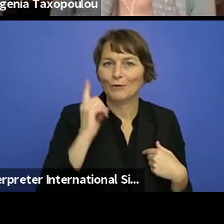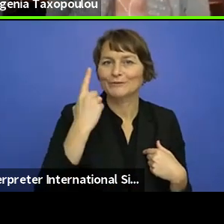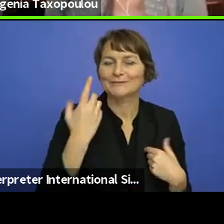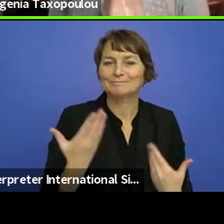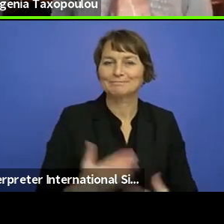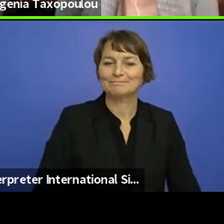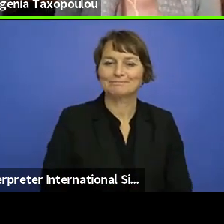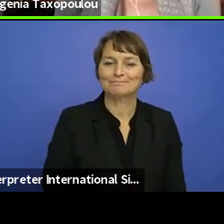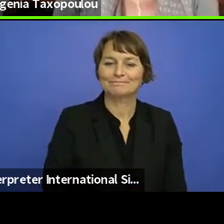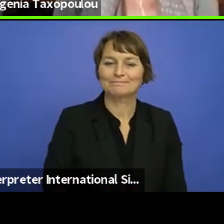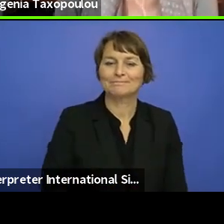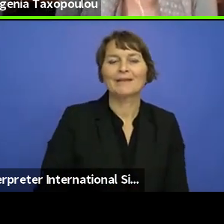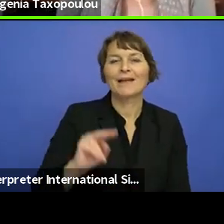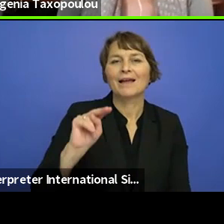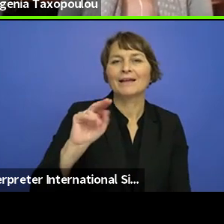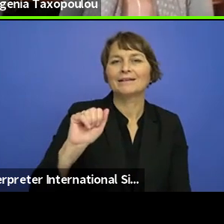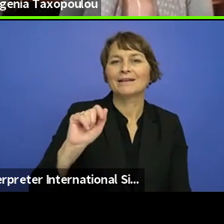Natalie, you go ahead.